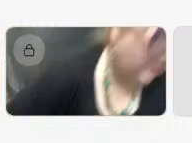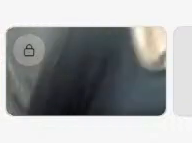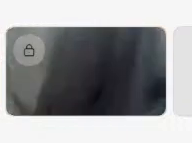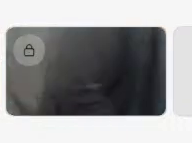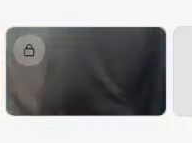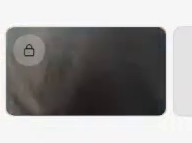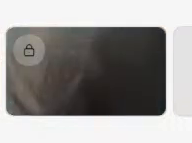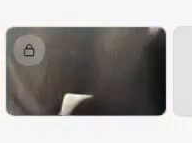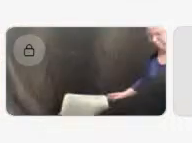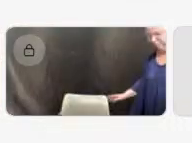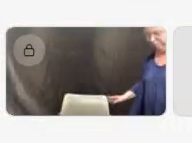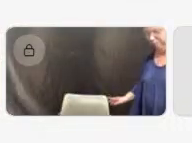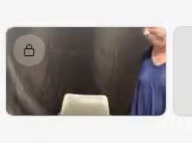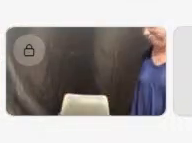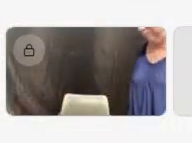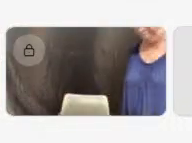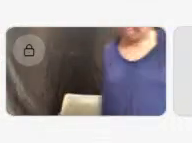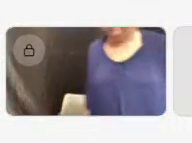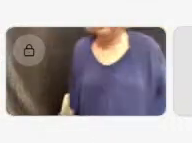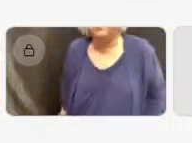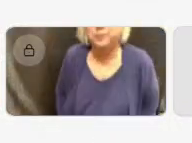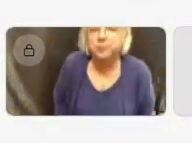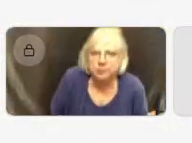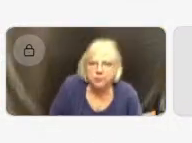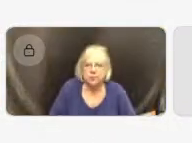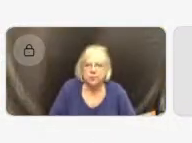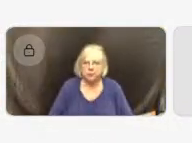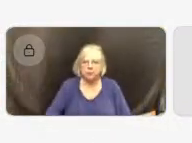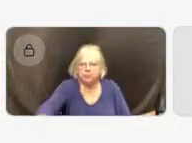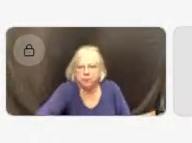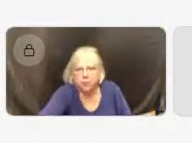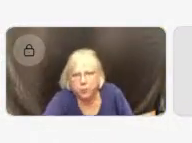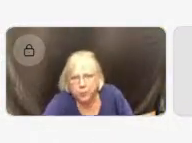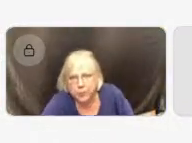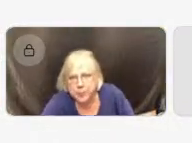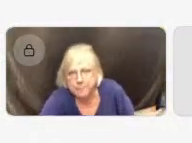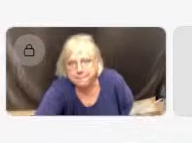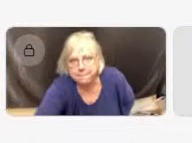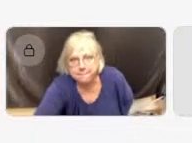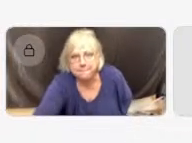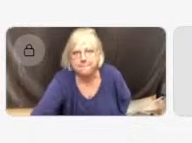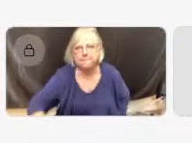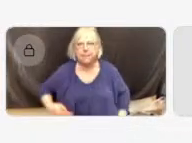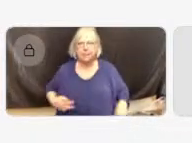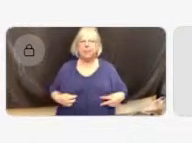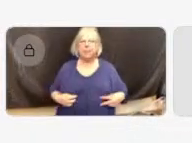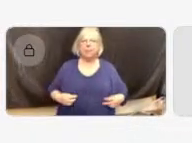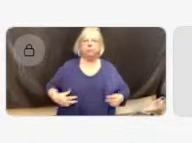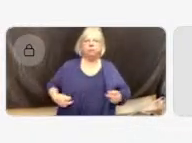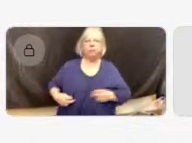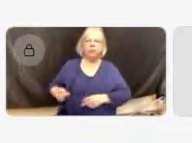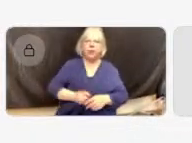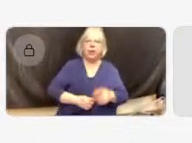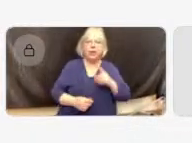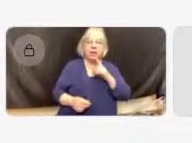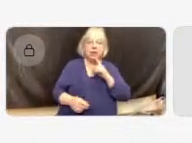they're permitted to have those duplexes on the corner, it's going to change the